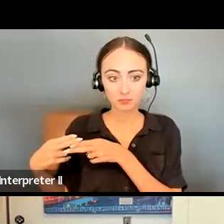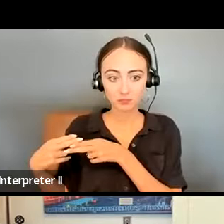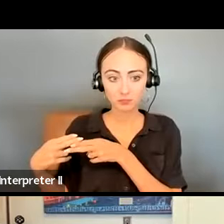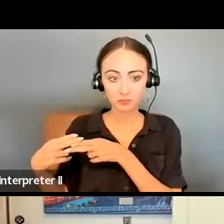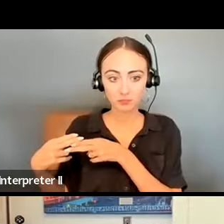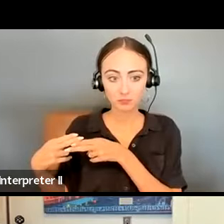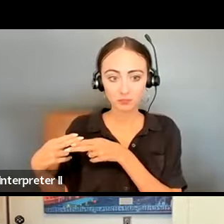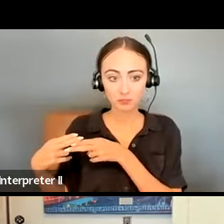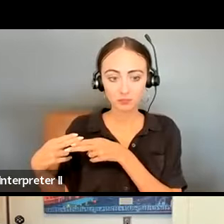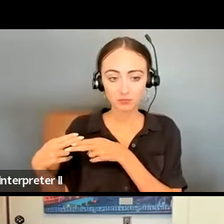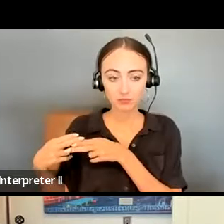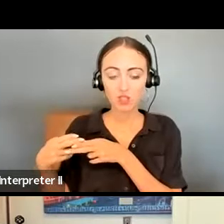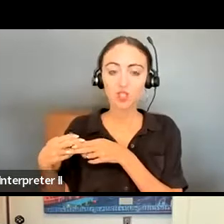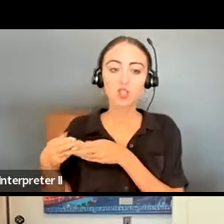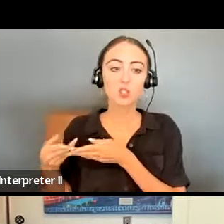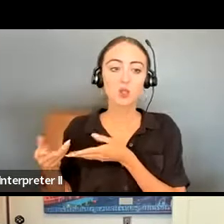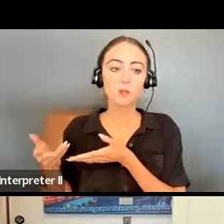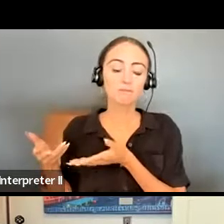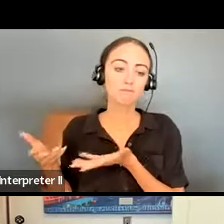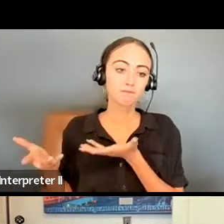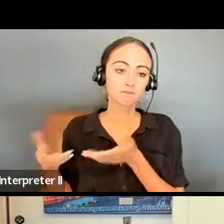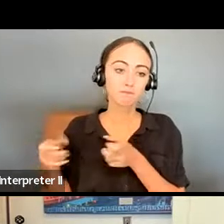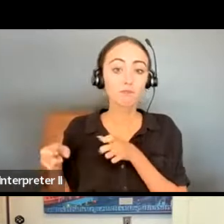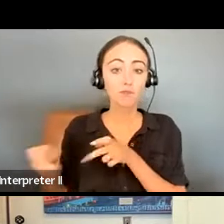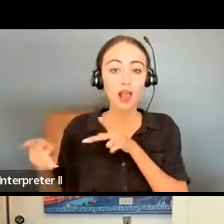to facilitate access